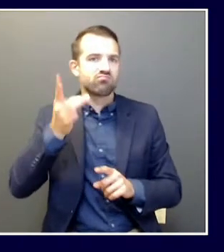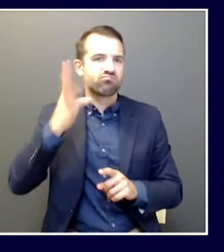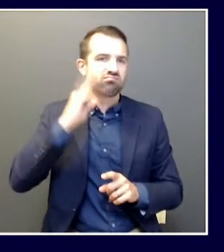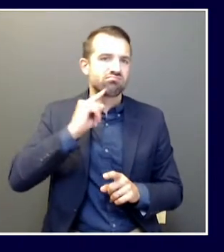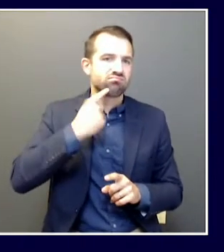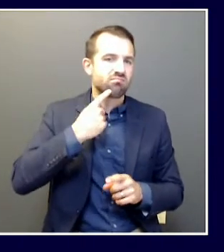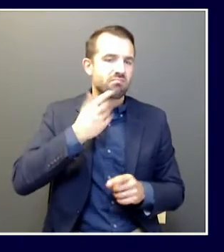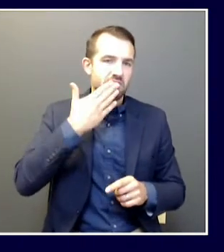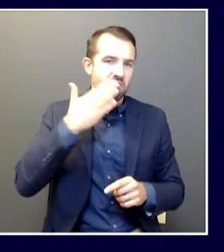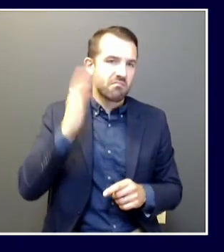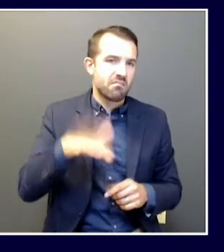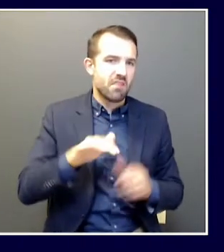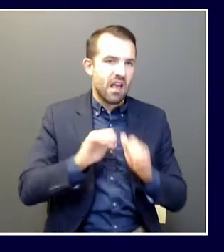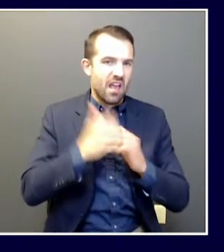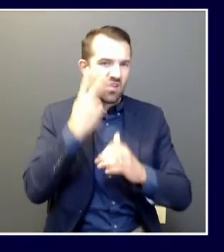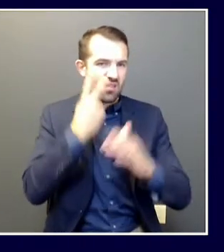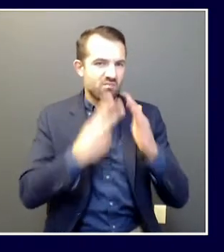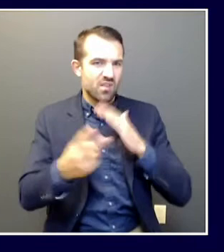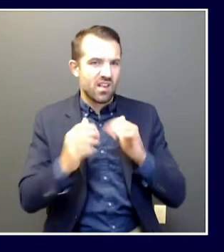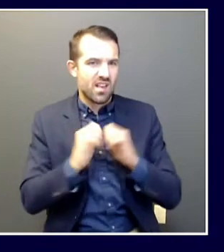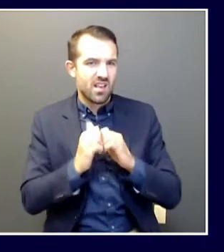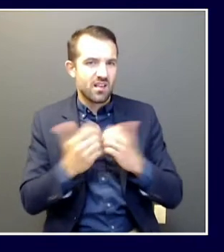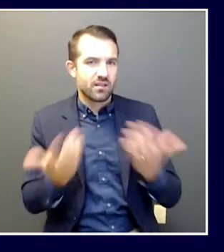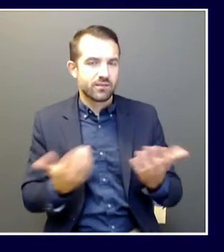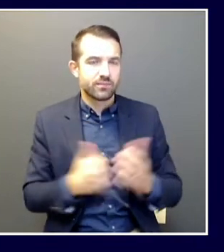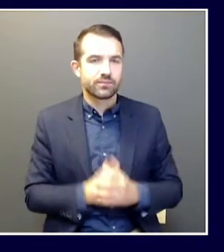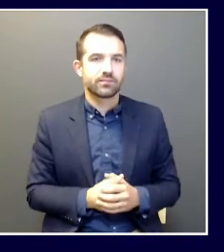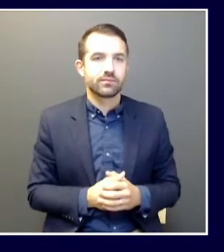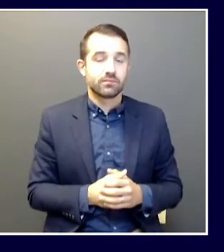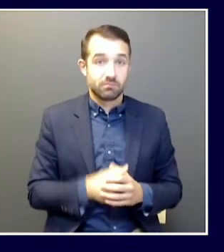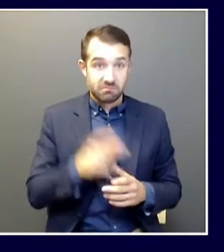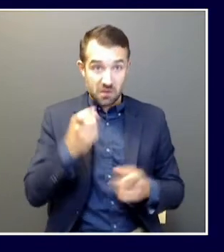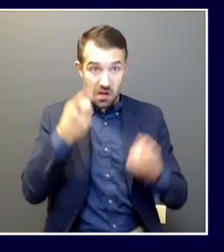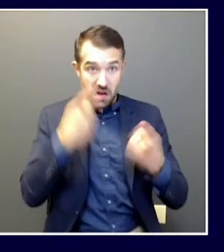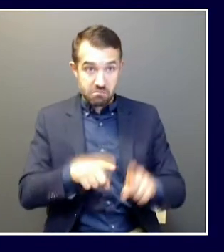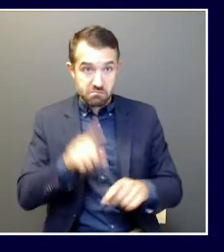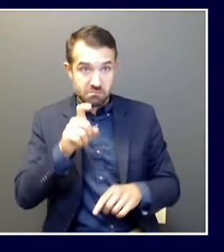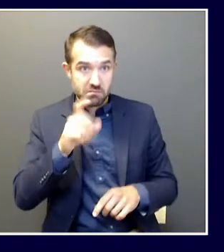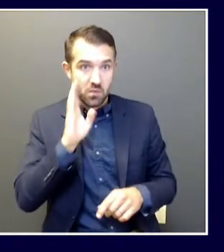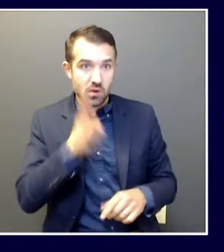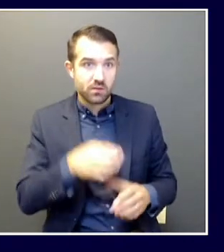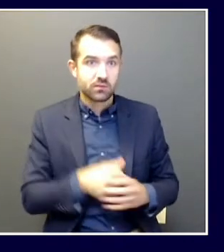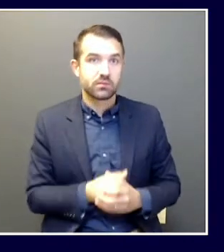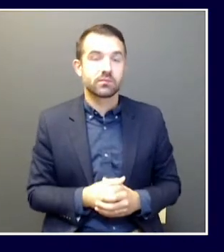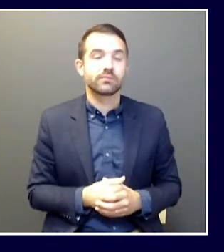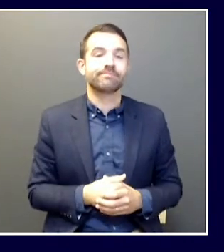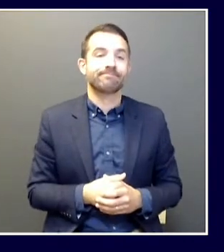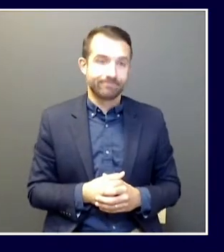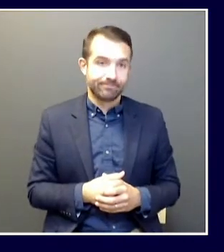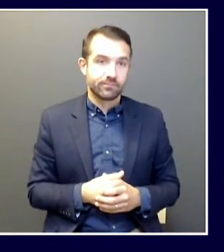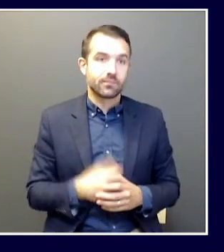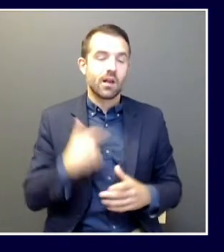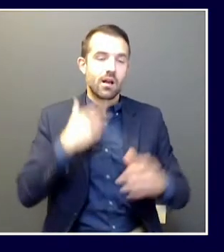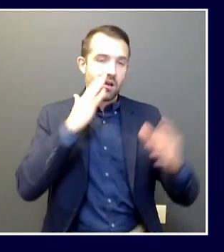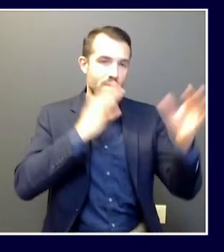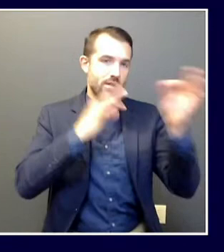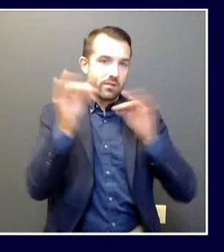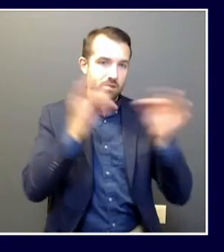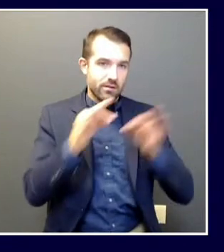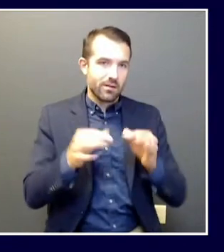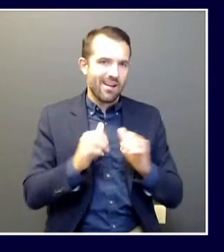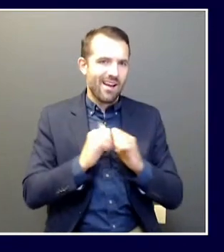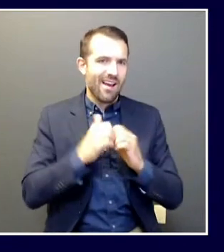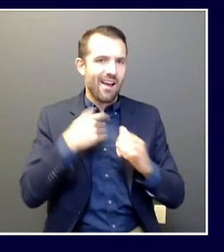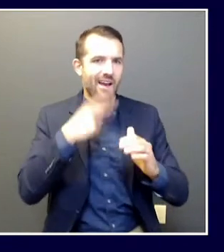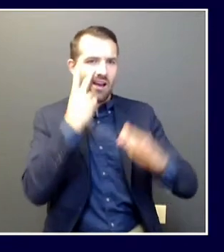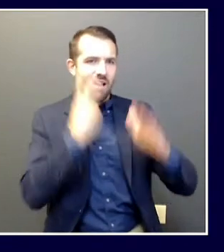and if you agree. Okay. The way that we anticipate what a flu season might look like, or at